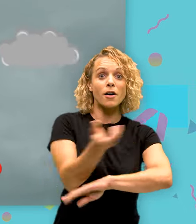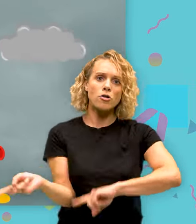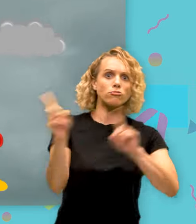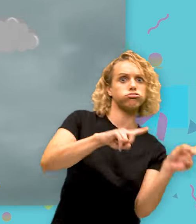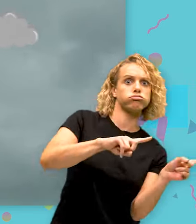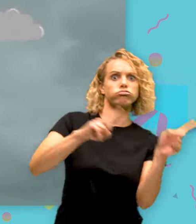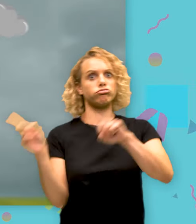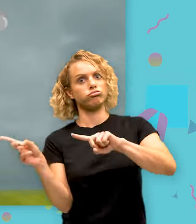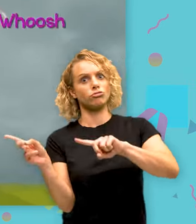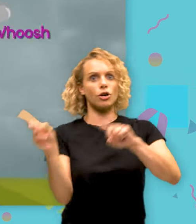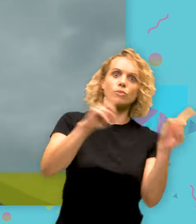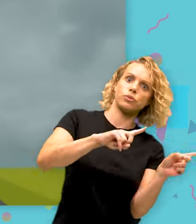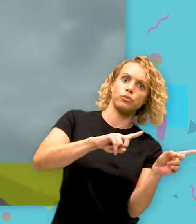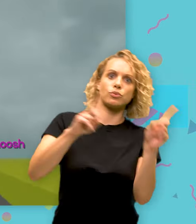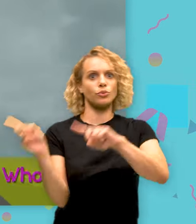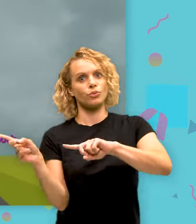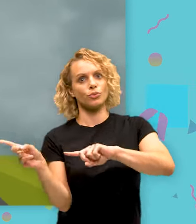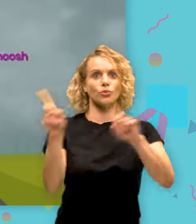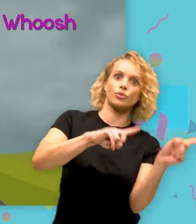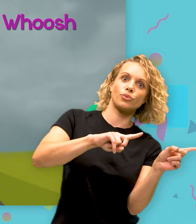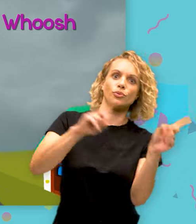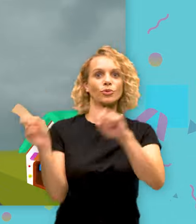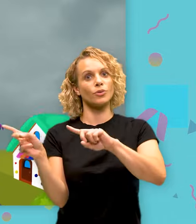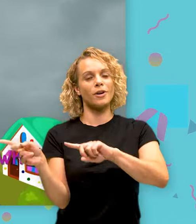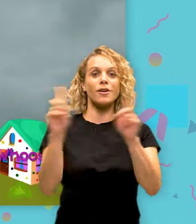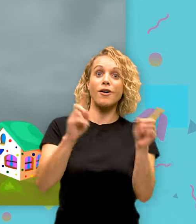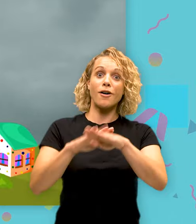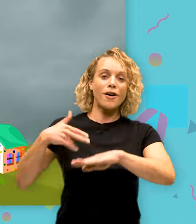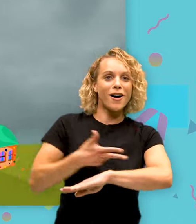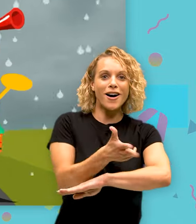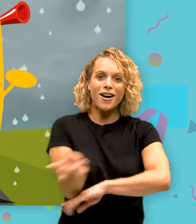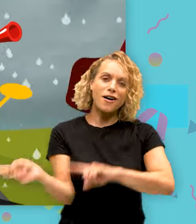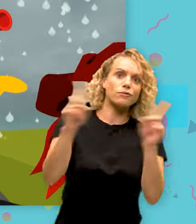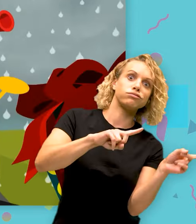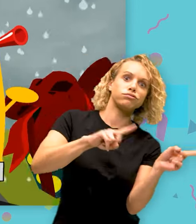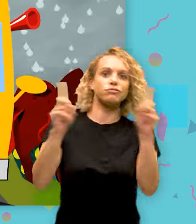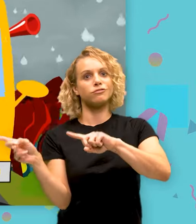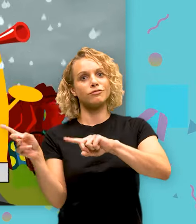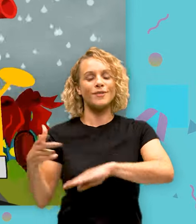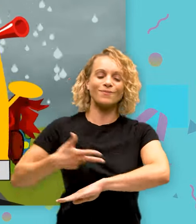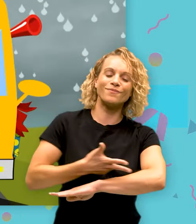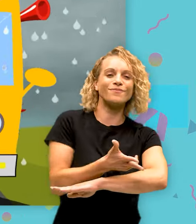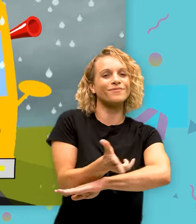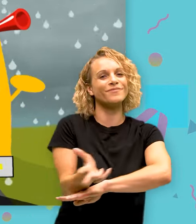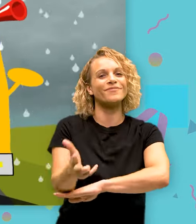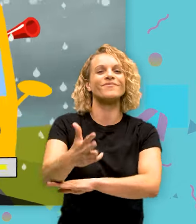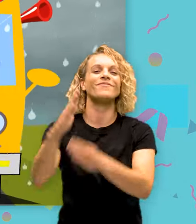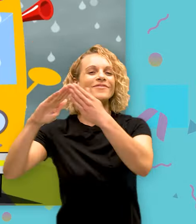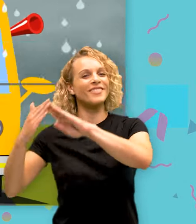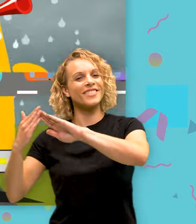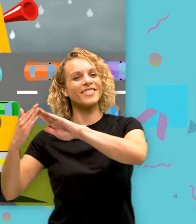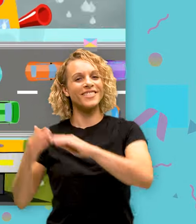Wipers on the bus go whoosh, whoosh, whoosh, whoosh, whoosh, whoosh, whoosh, whoosh, whoosh. Wipers on the bus go whoosh, whoosh, whoosh,